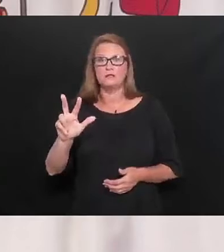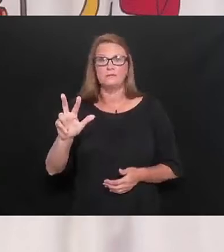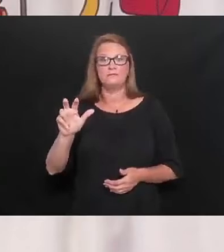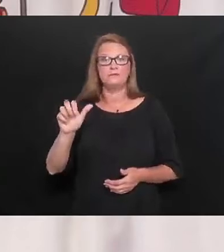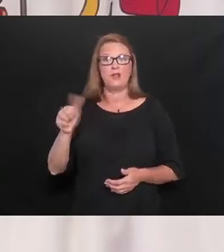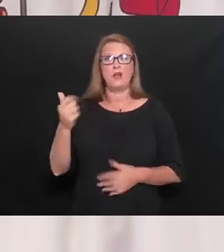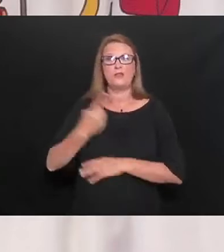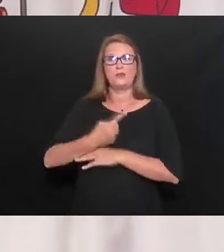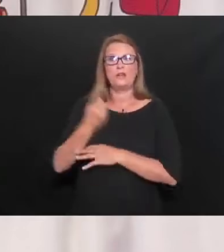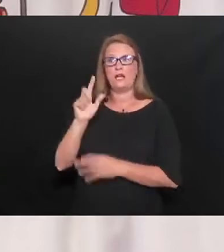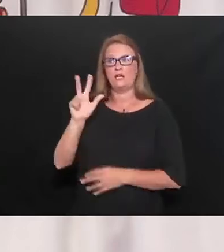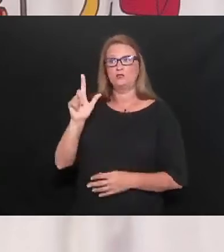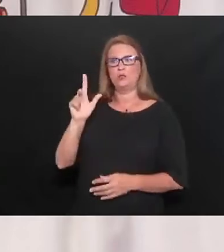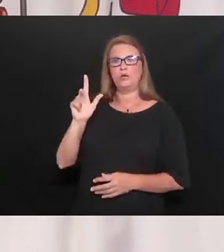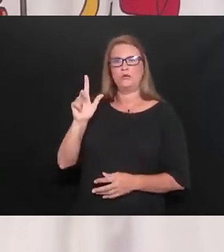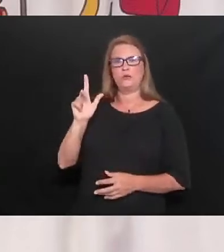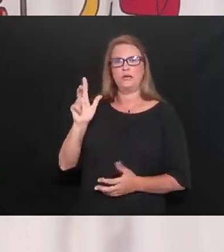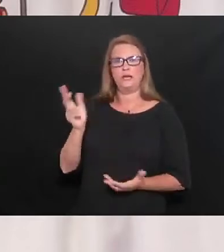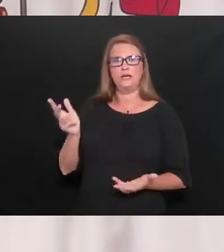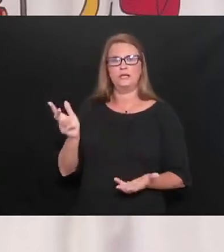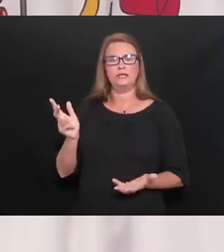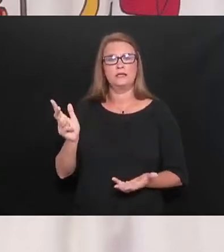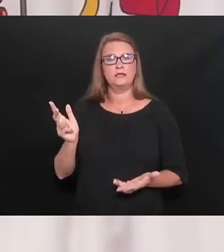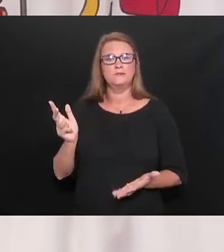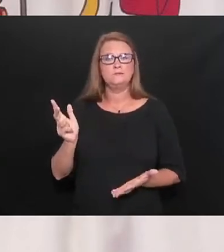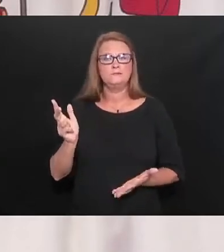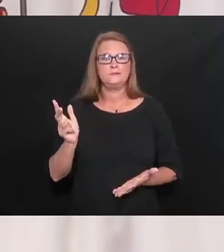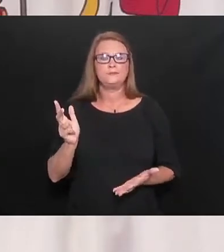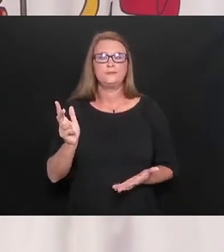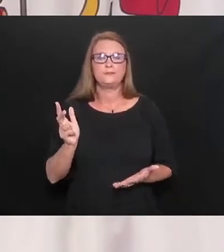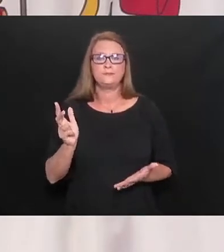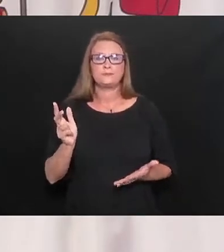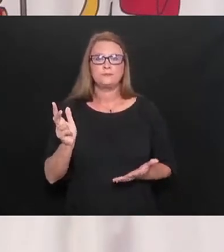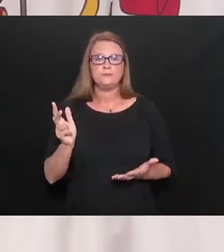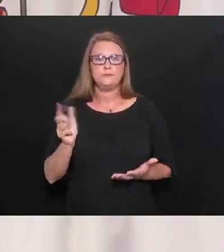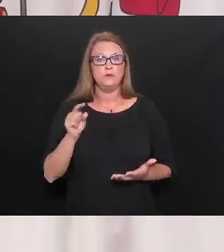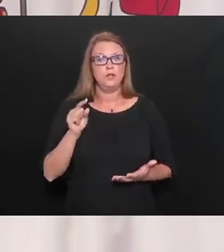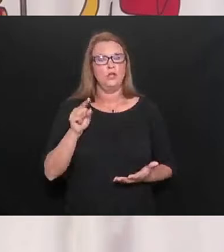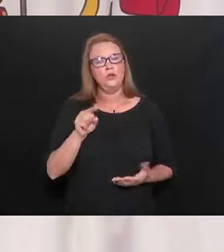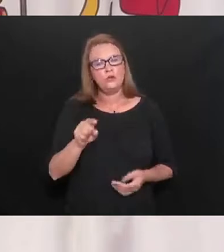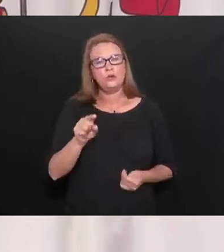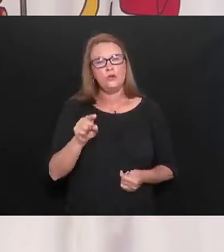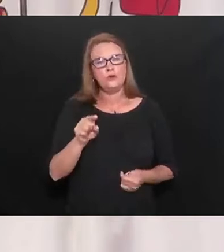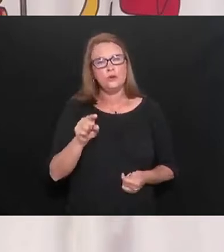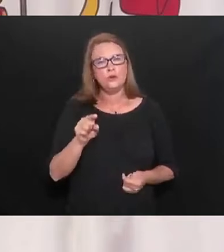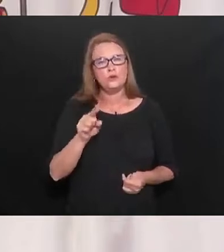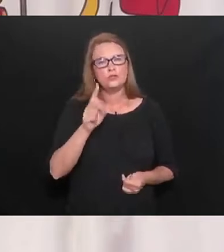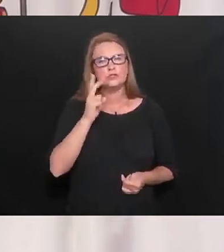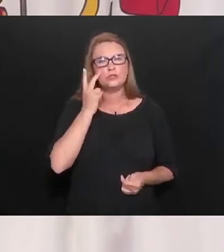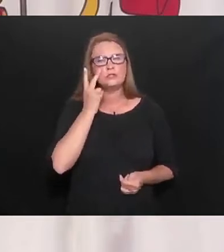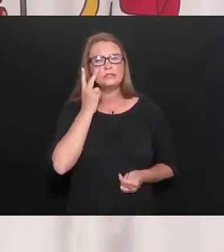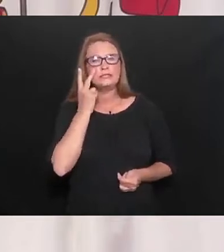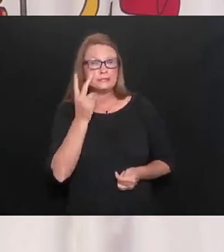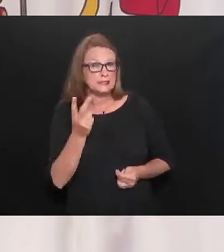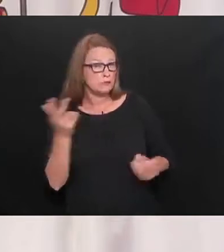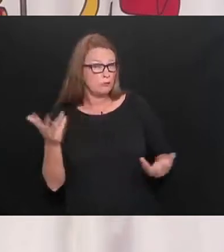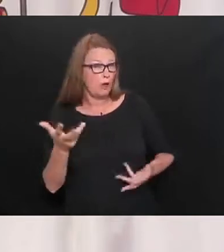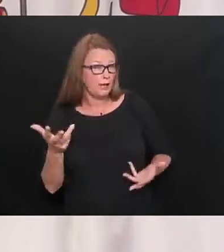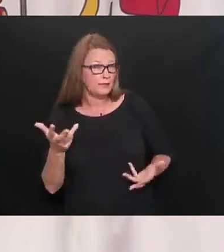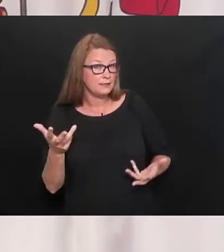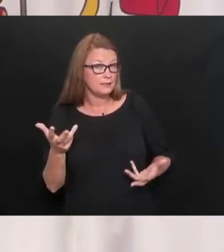was 23 years old, I think. But in all of this, what you really should pick up on is just